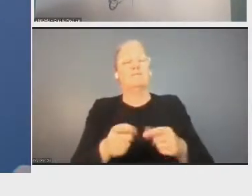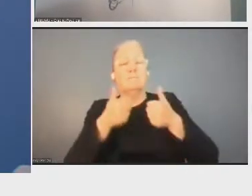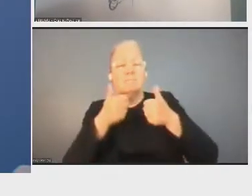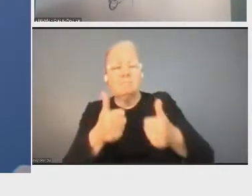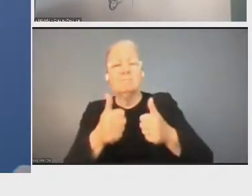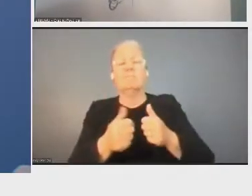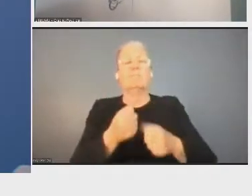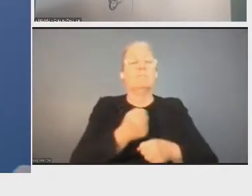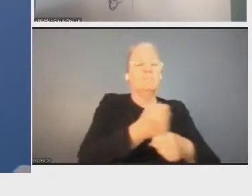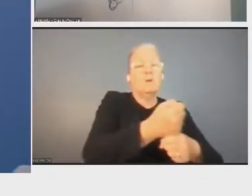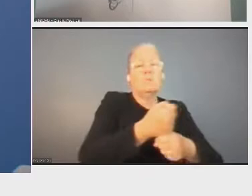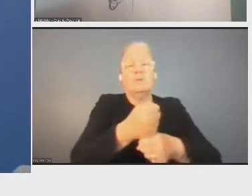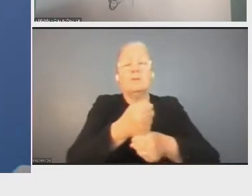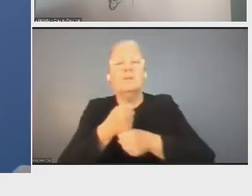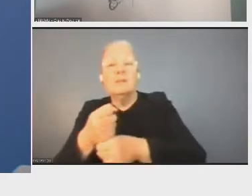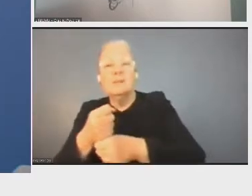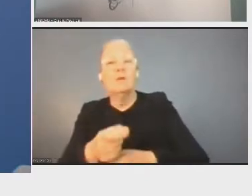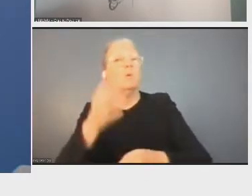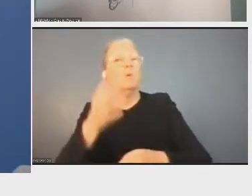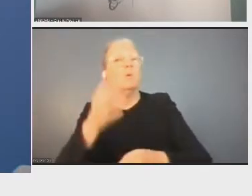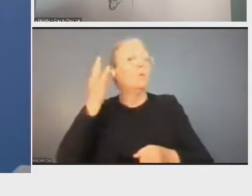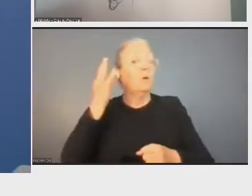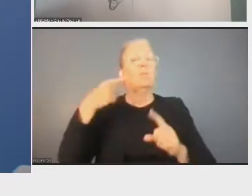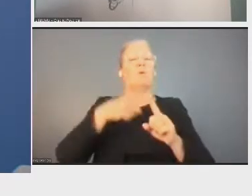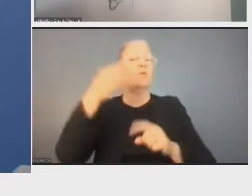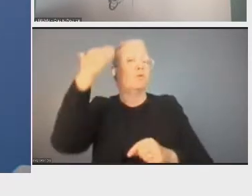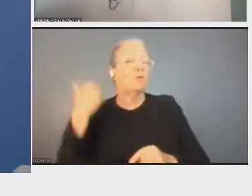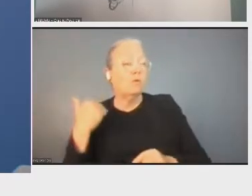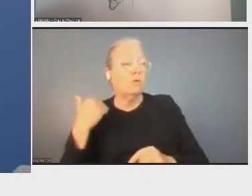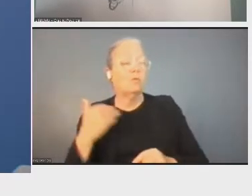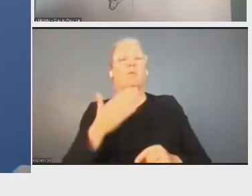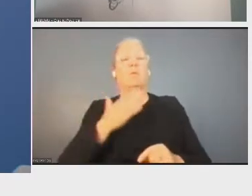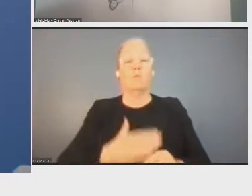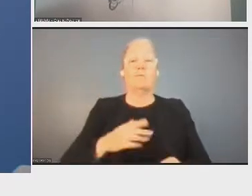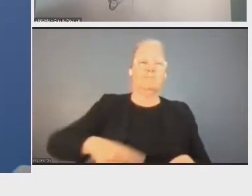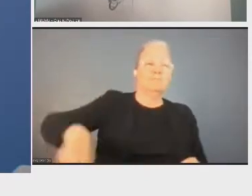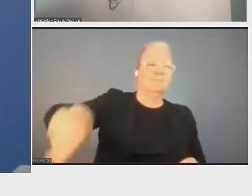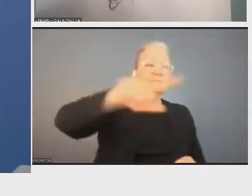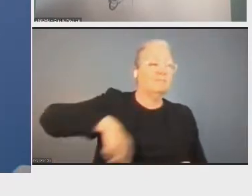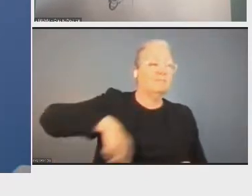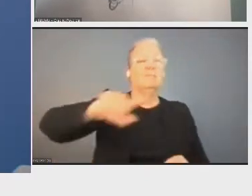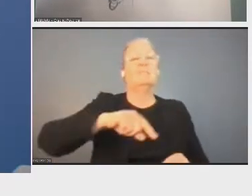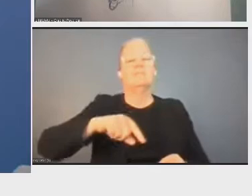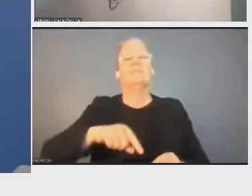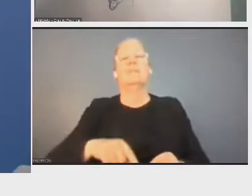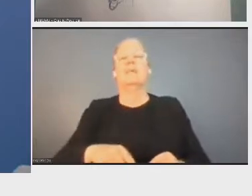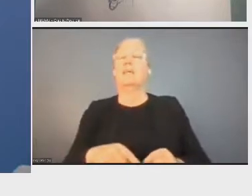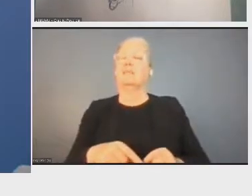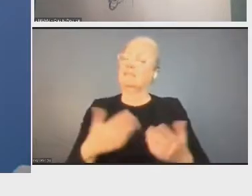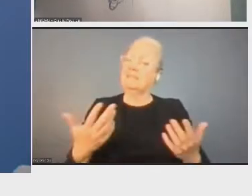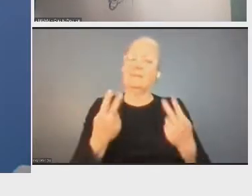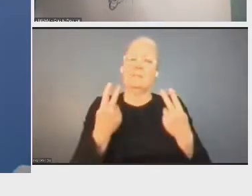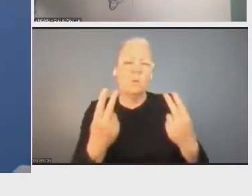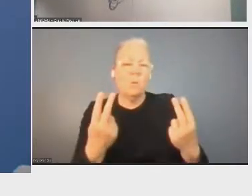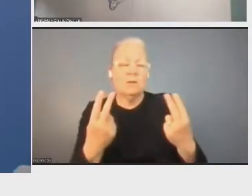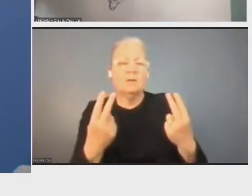representation, particularly of women and girls, to guarantee it being gender responsive by